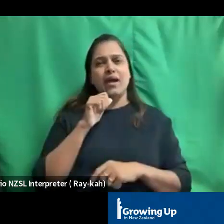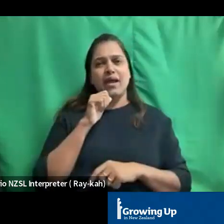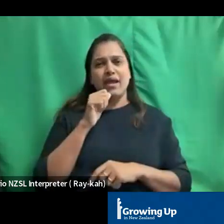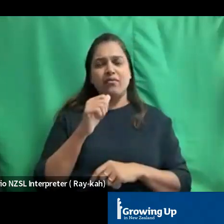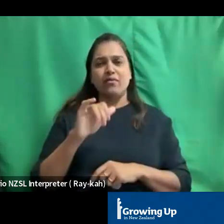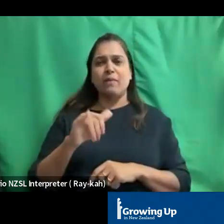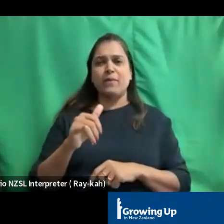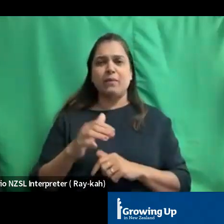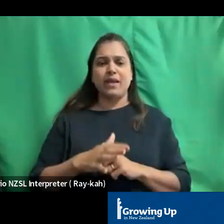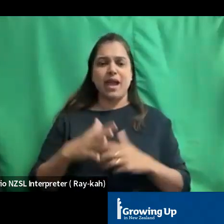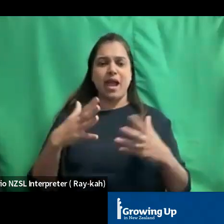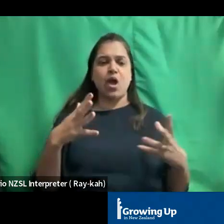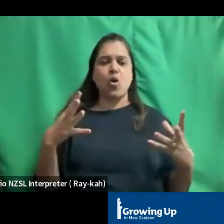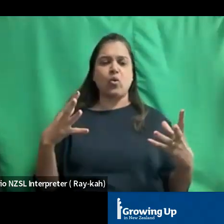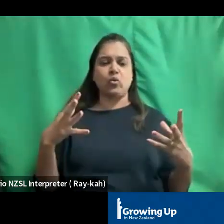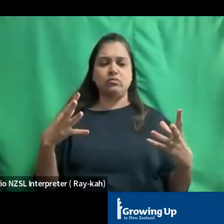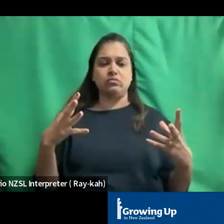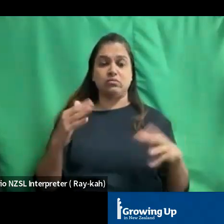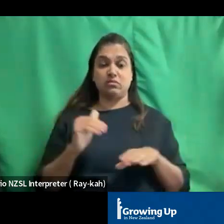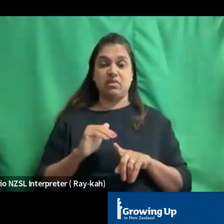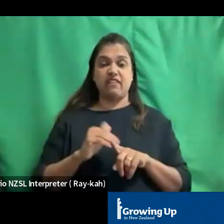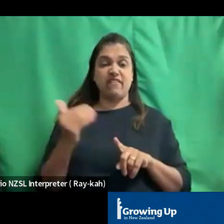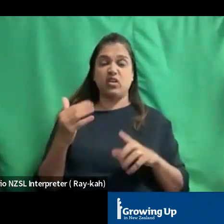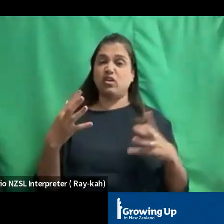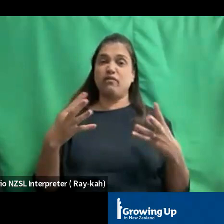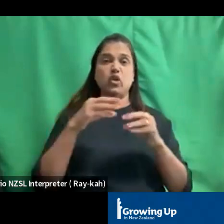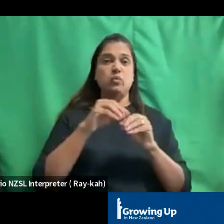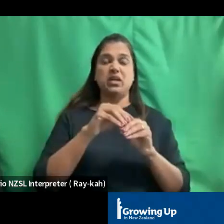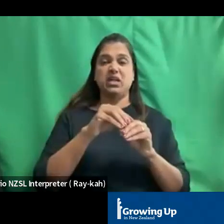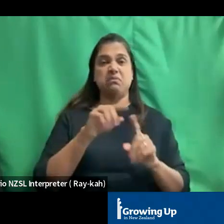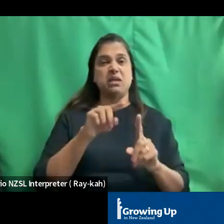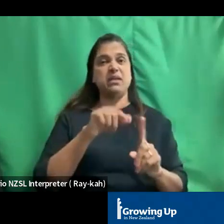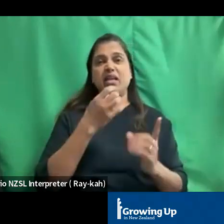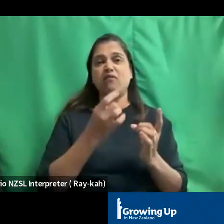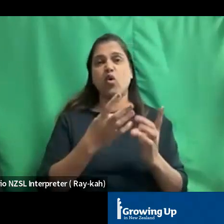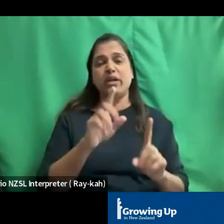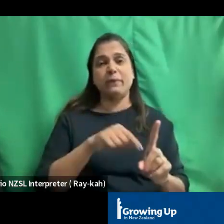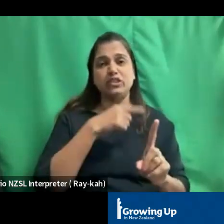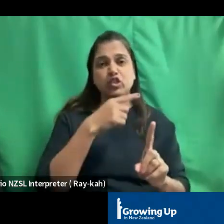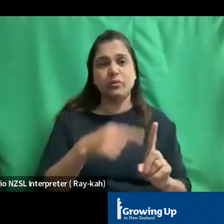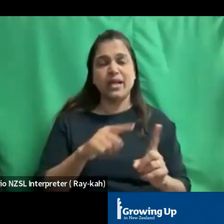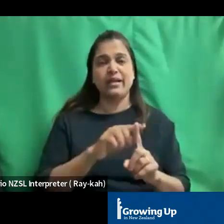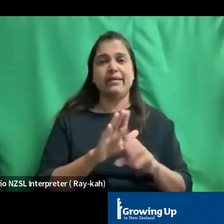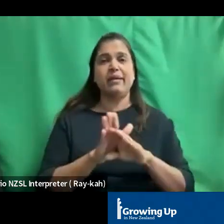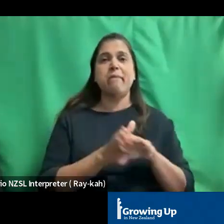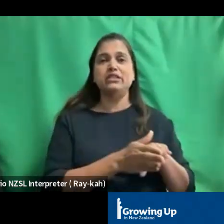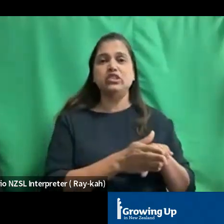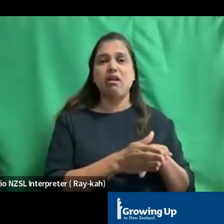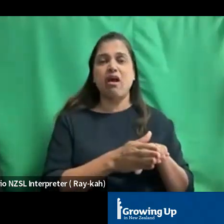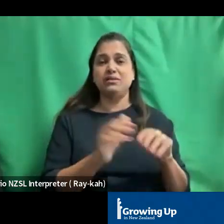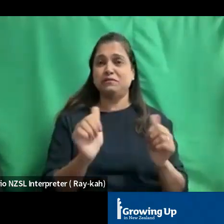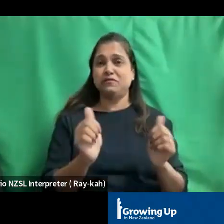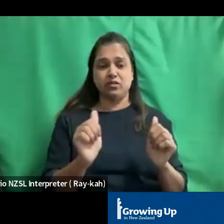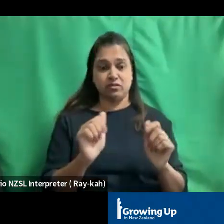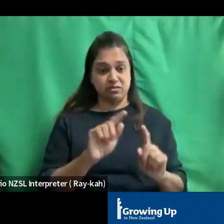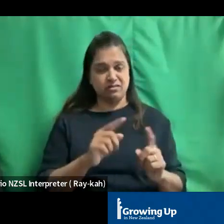cumulative effects of discrimination, marginalization, inequity, and how this potentially impacts our